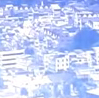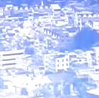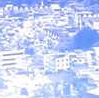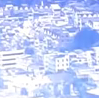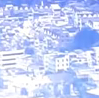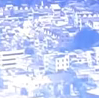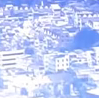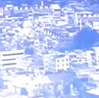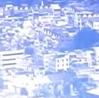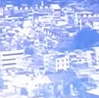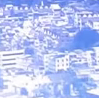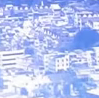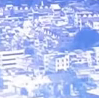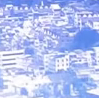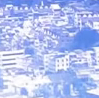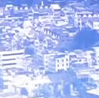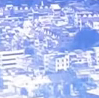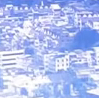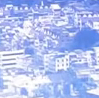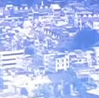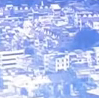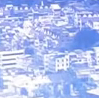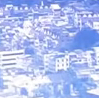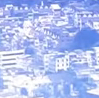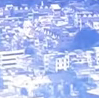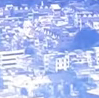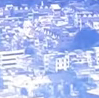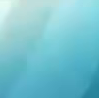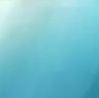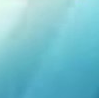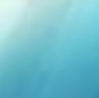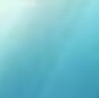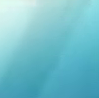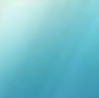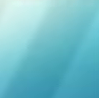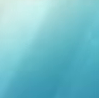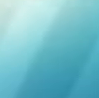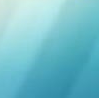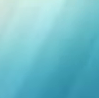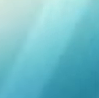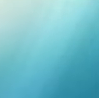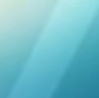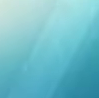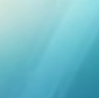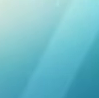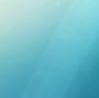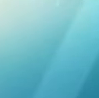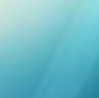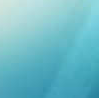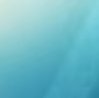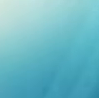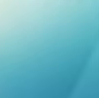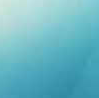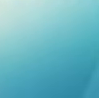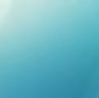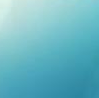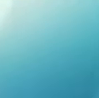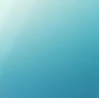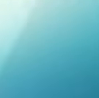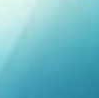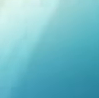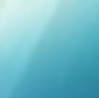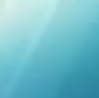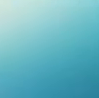empathy towards those who have been infected by COVID in Thailand and around the world, and those who have recovered from